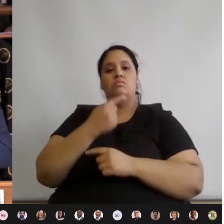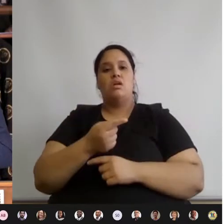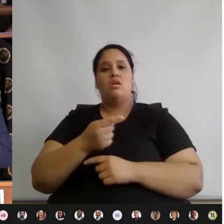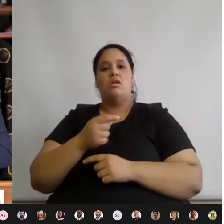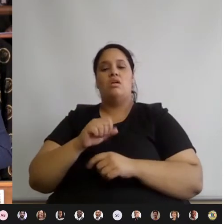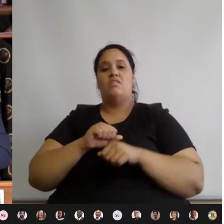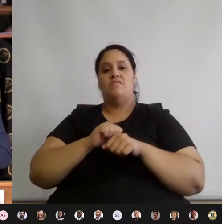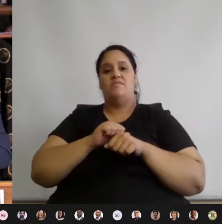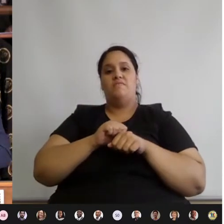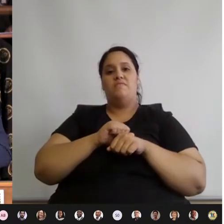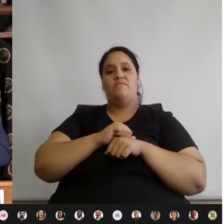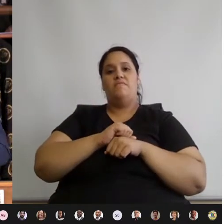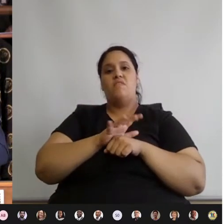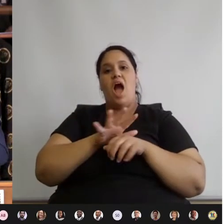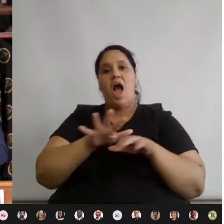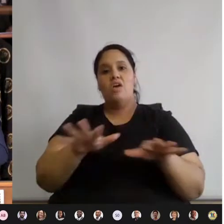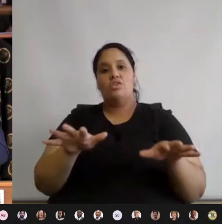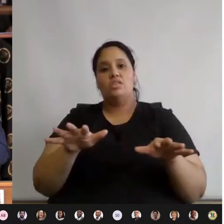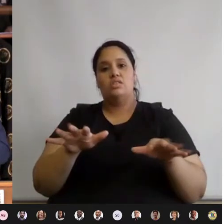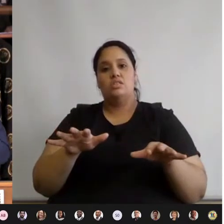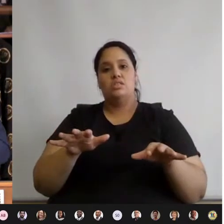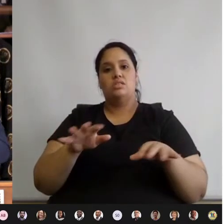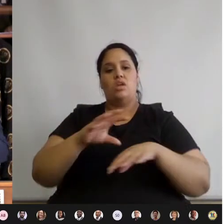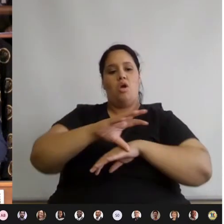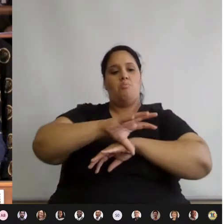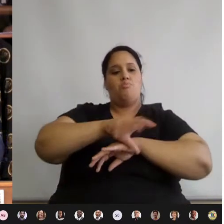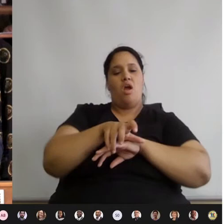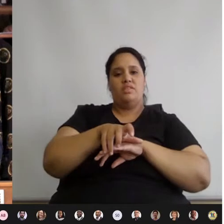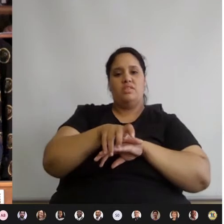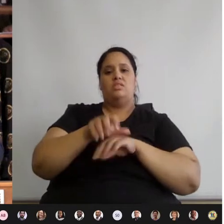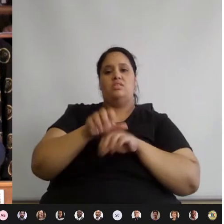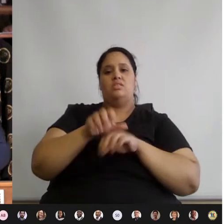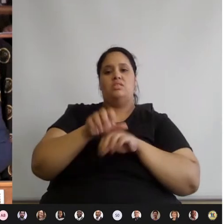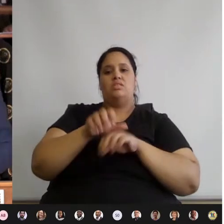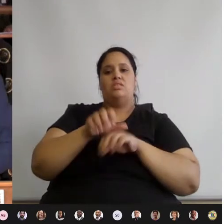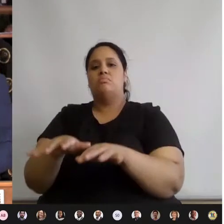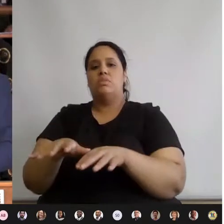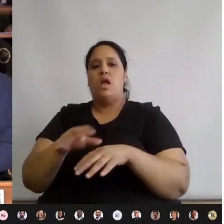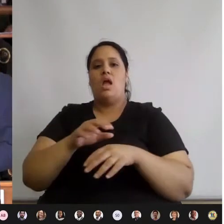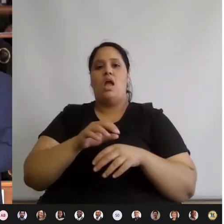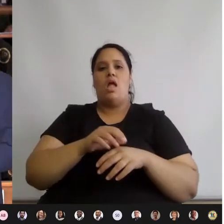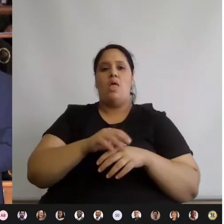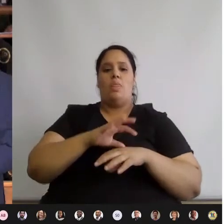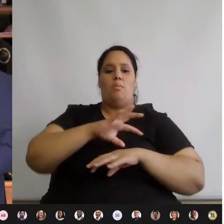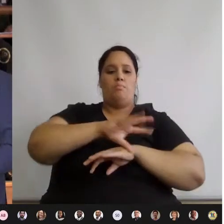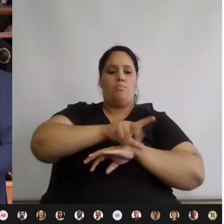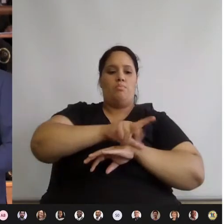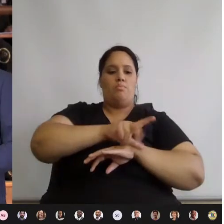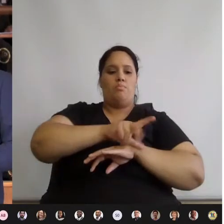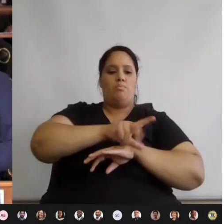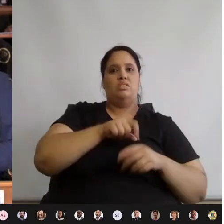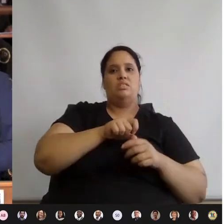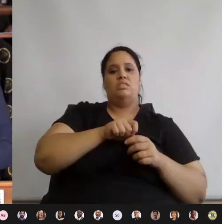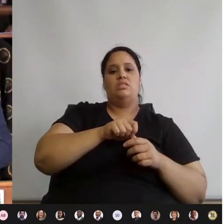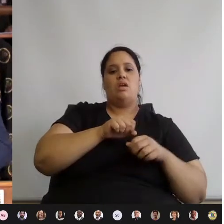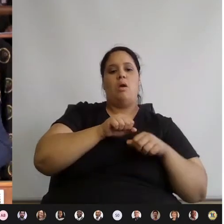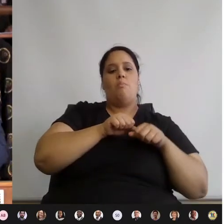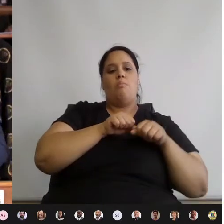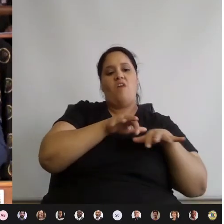virus gets spread between provinces and one province sending a virus to another province and vice